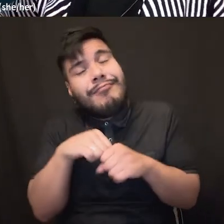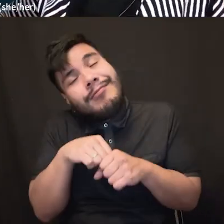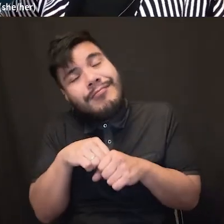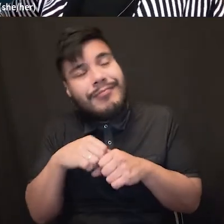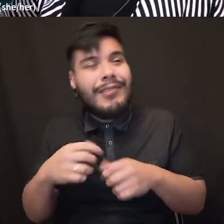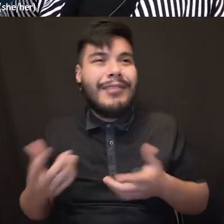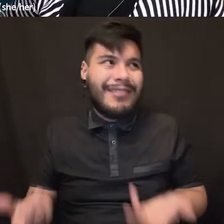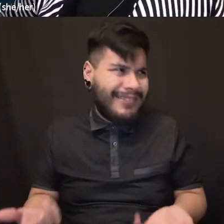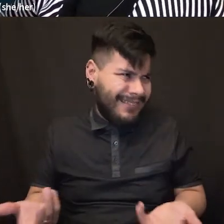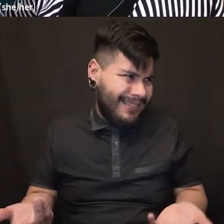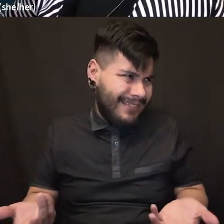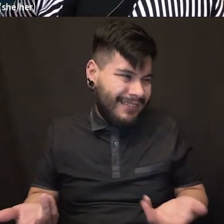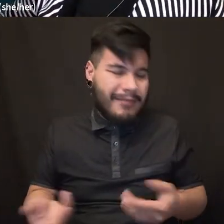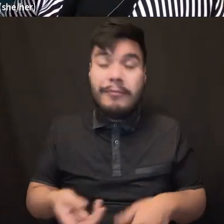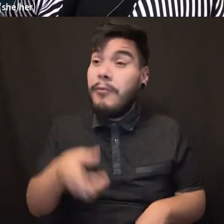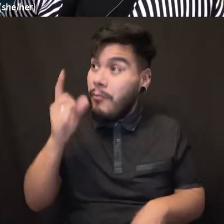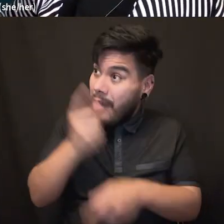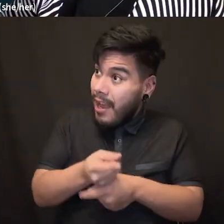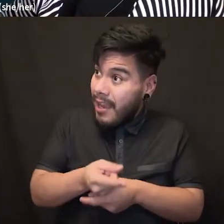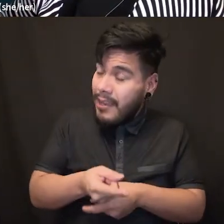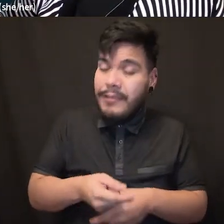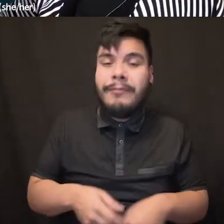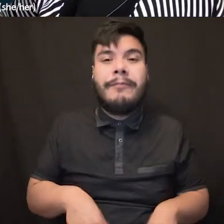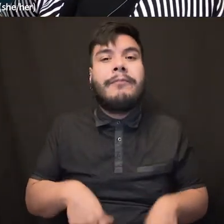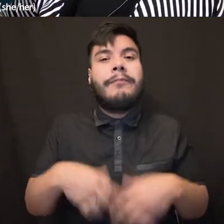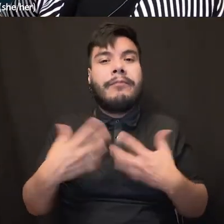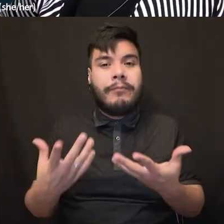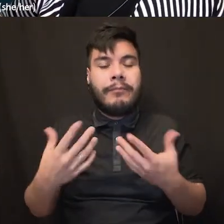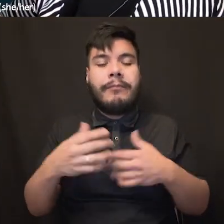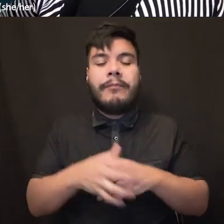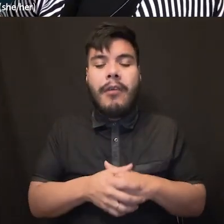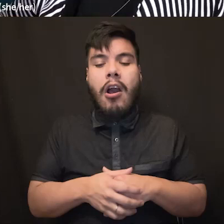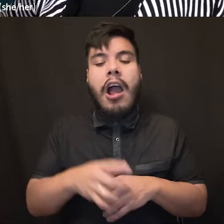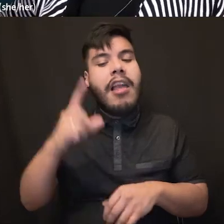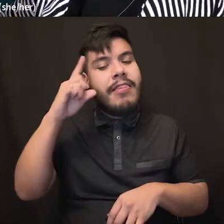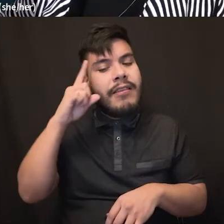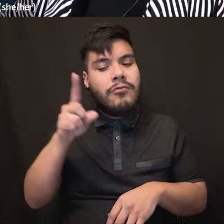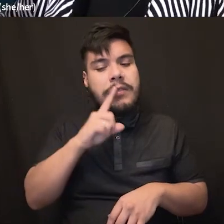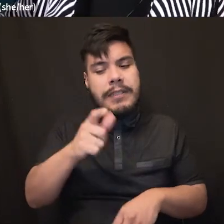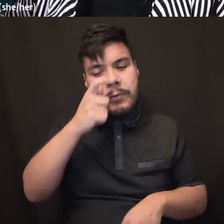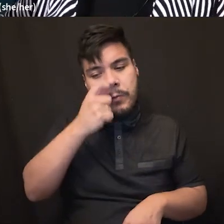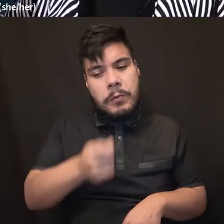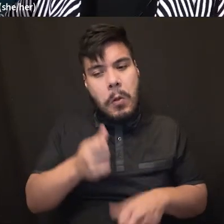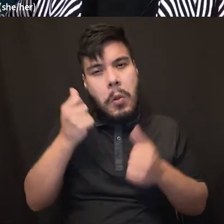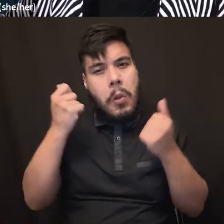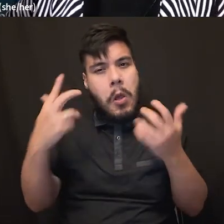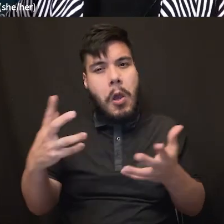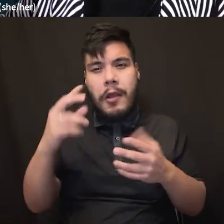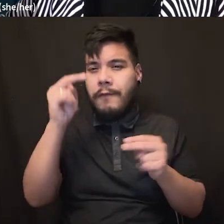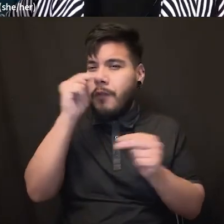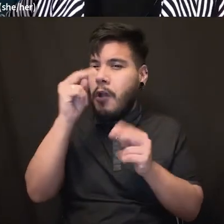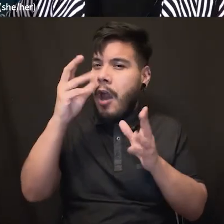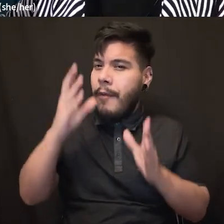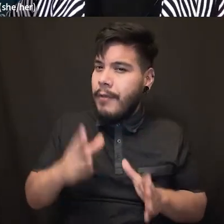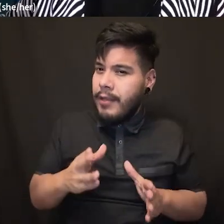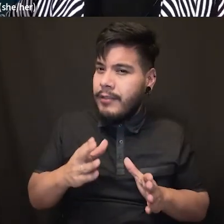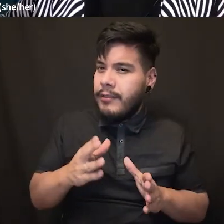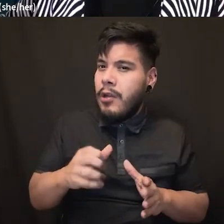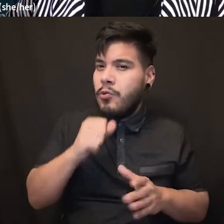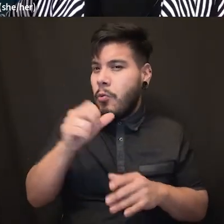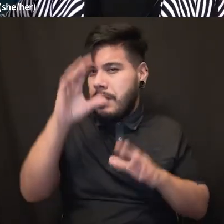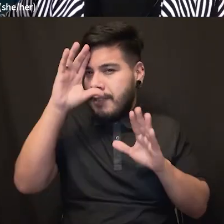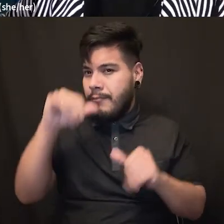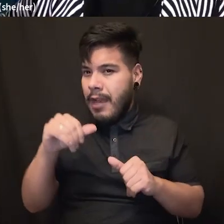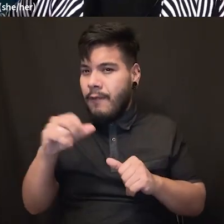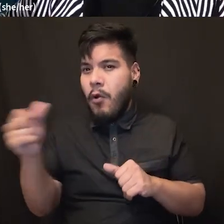so interesting though, is that, I think that a lot of comics don't expect a fat comic to call them